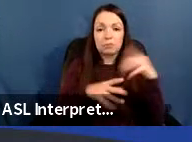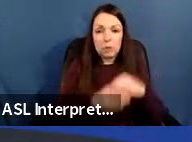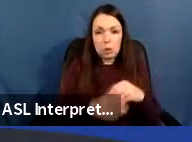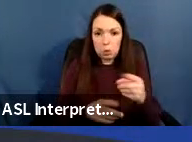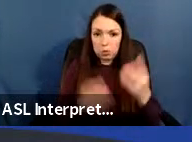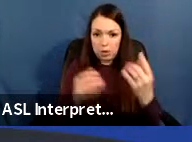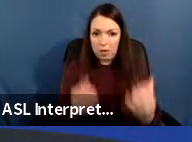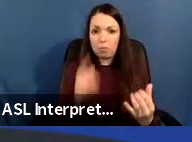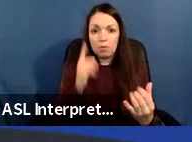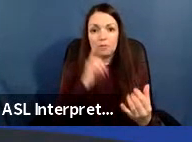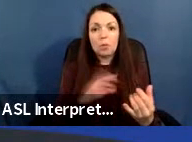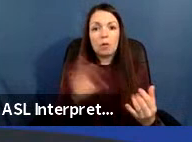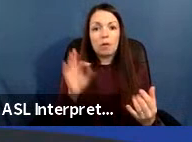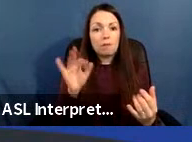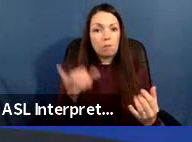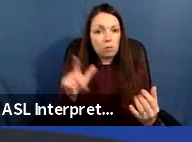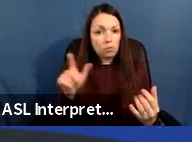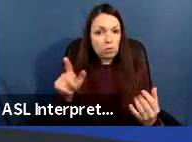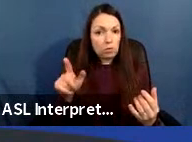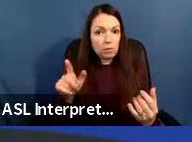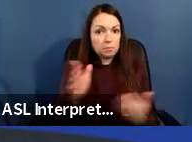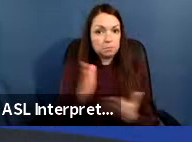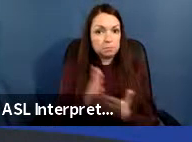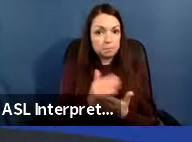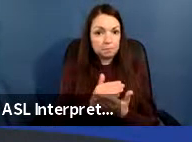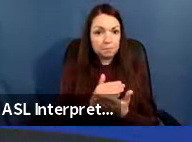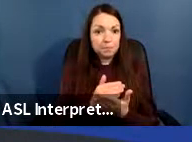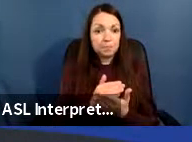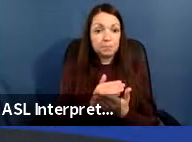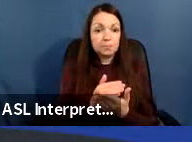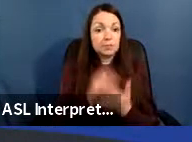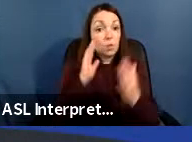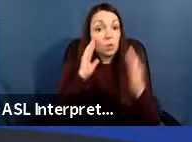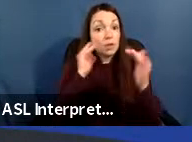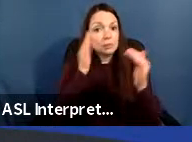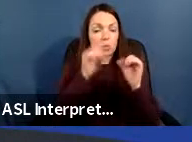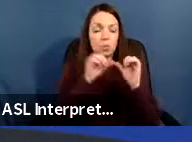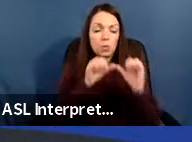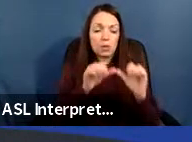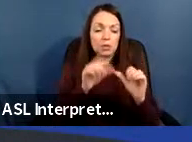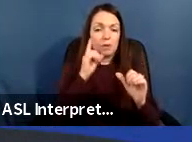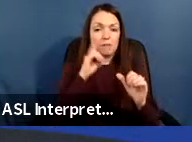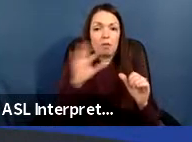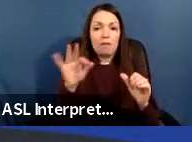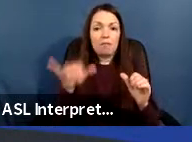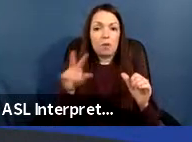the FY21 budget, and we are proposing to continue this in the FY22 budget.